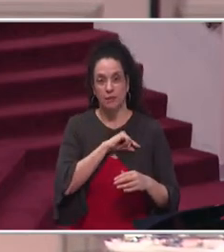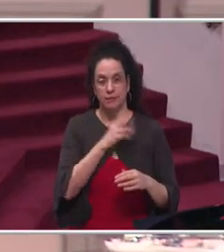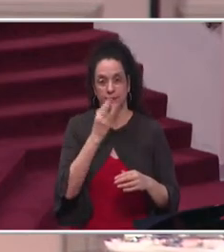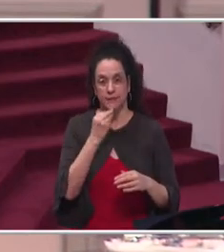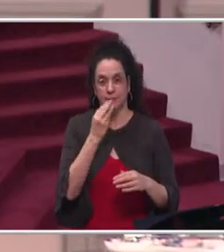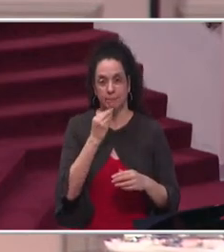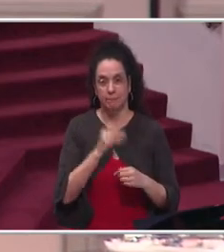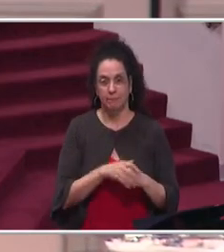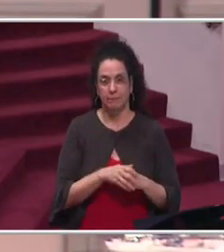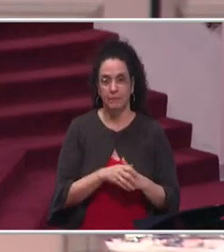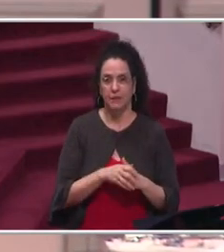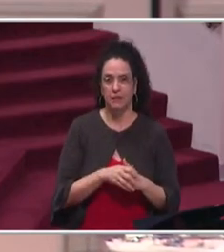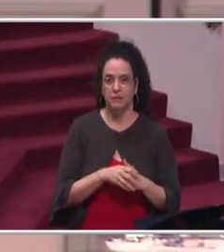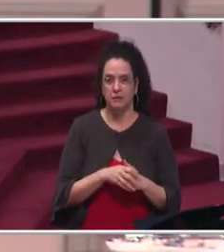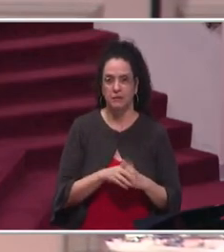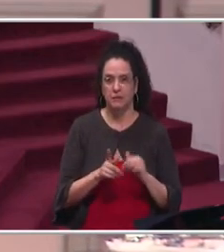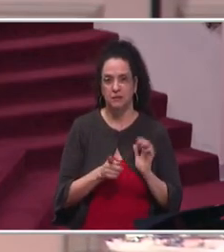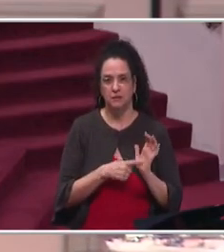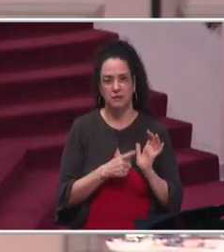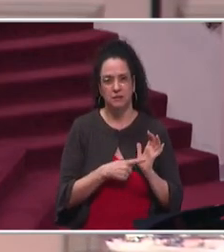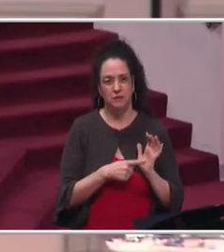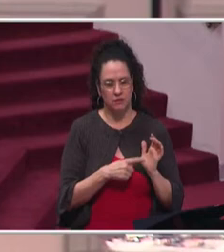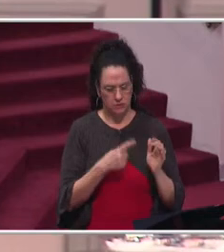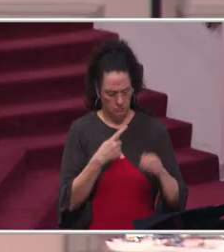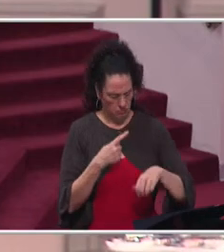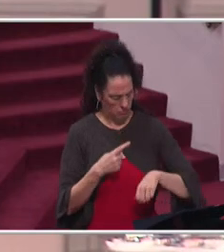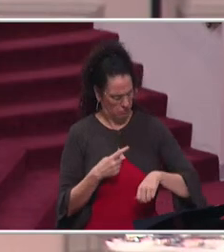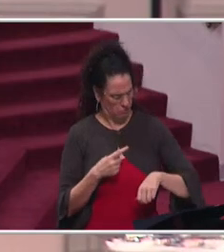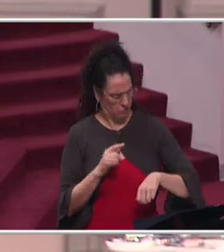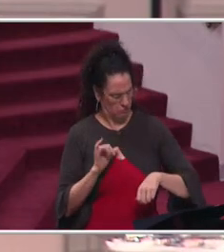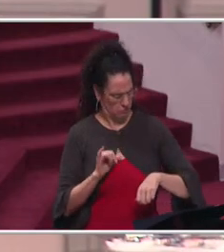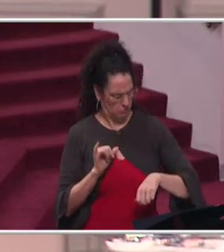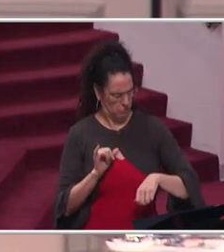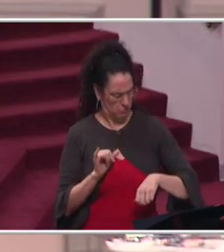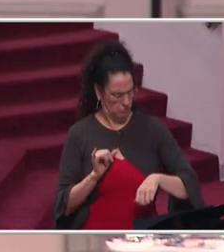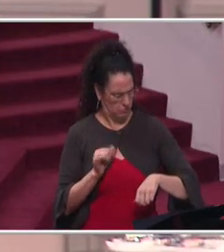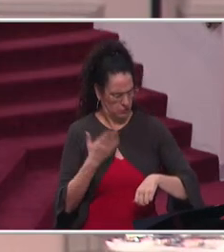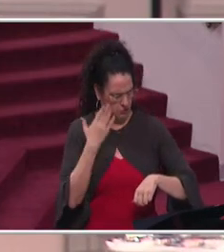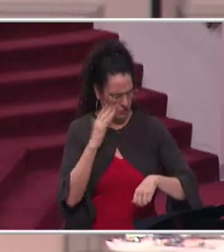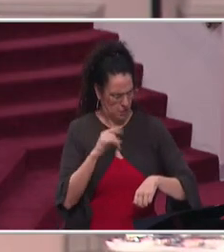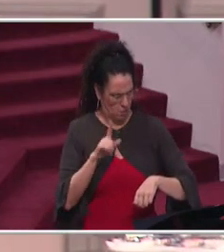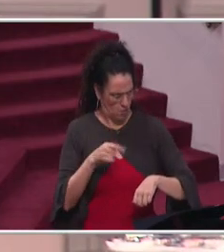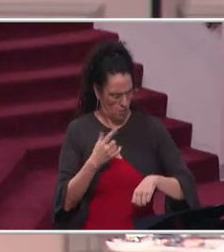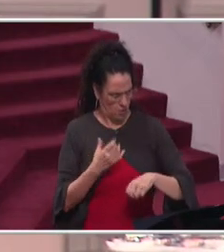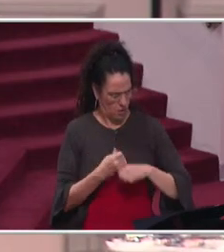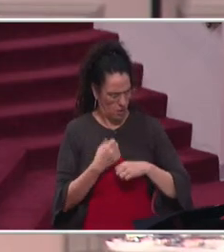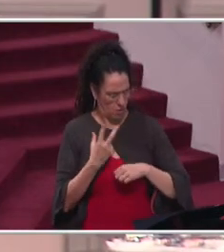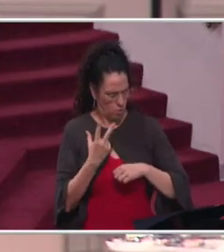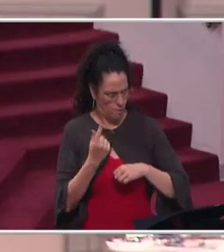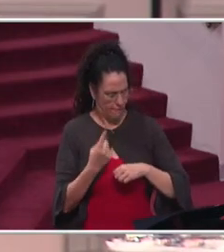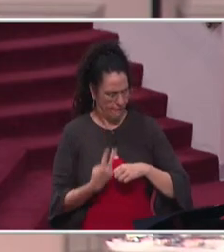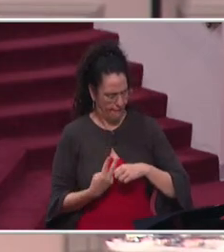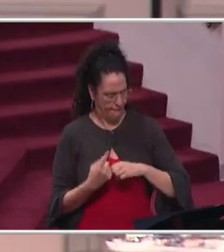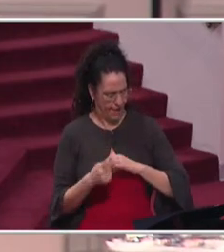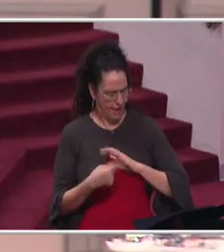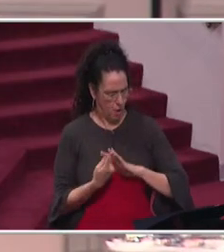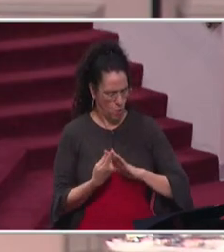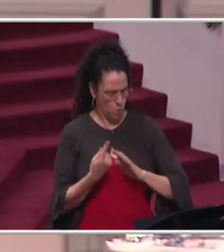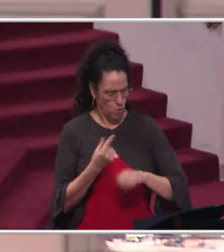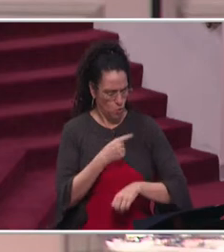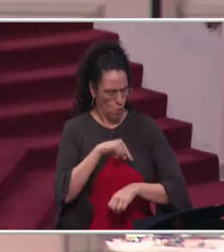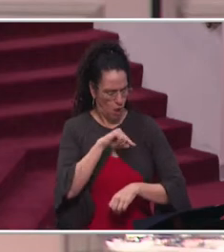then sometimes she tells me the next day, she looks at it, she said, you know, I only got like 3.5 hours of quality sleep.